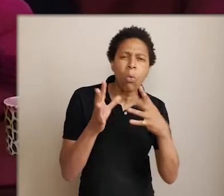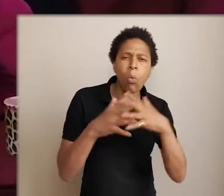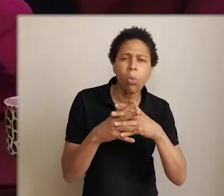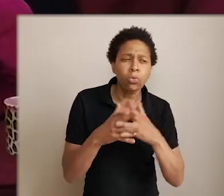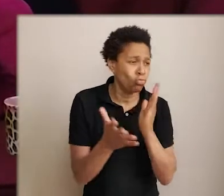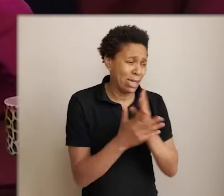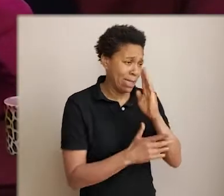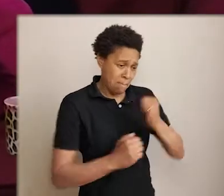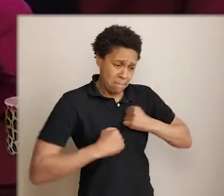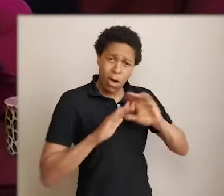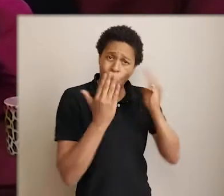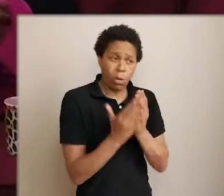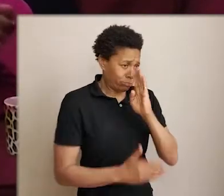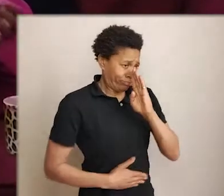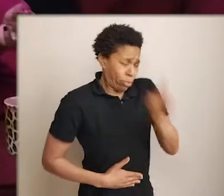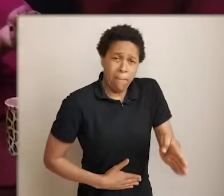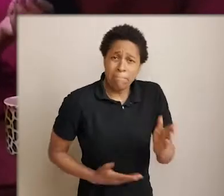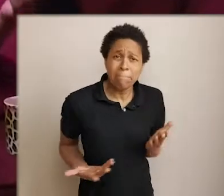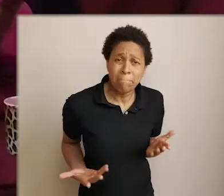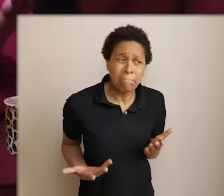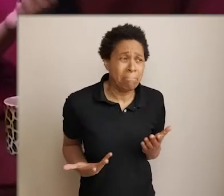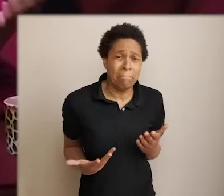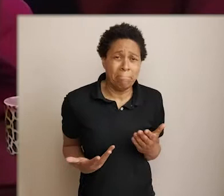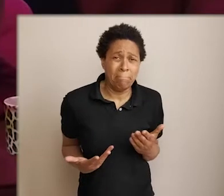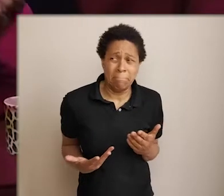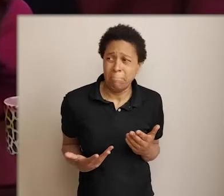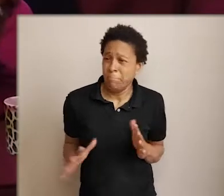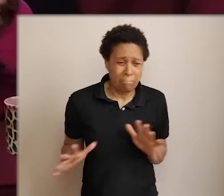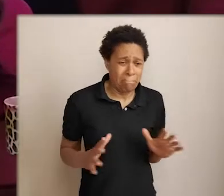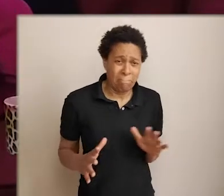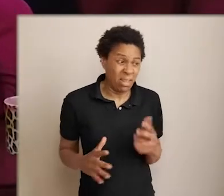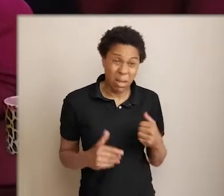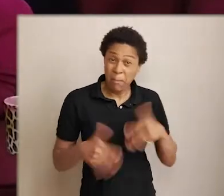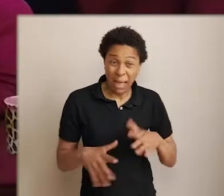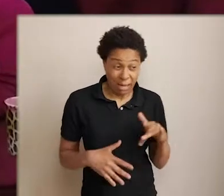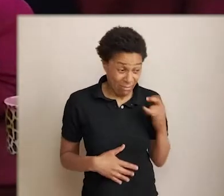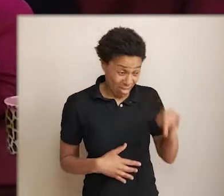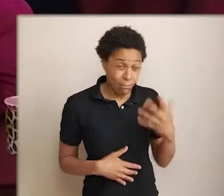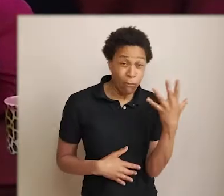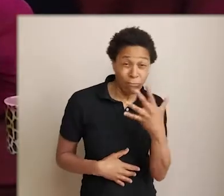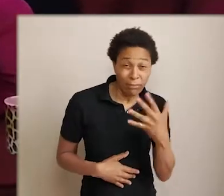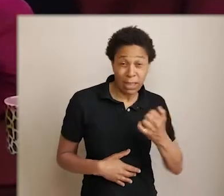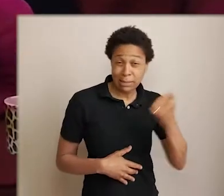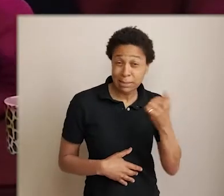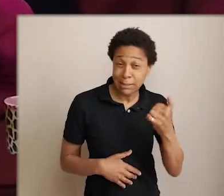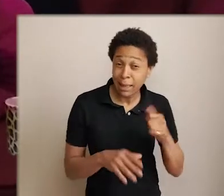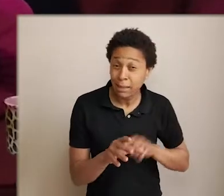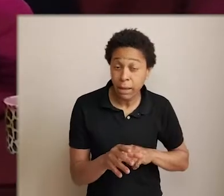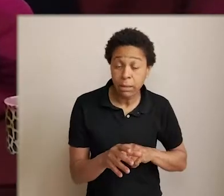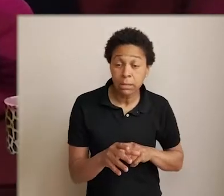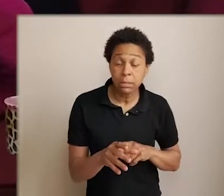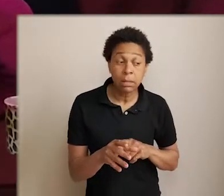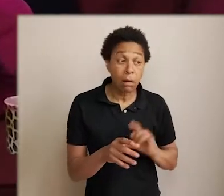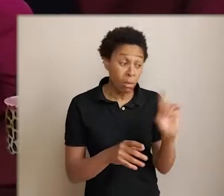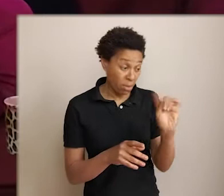straight world that I'd lived in for 15 or 16 years. And the people around me, they wouldn't